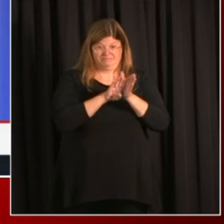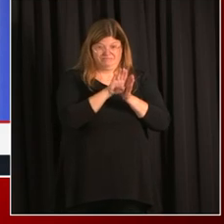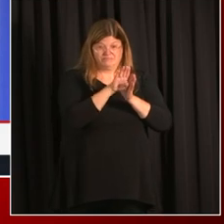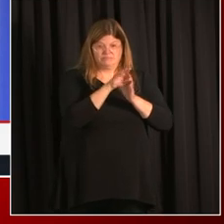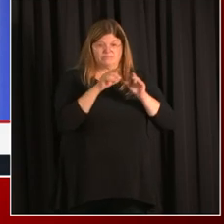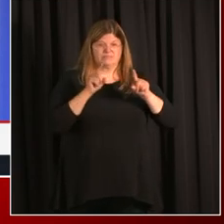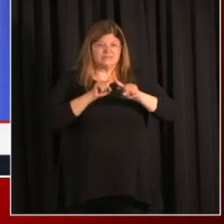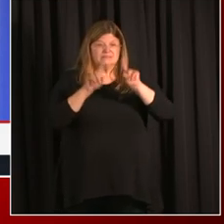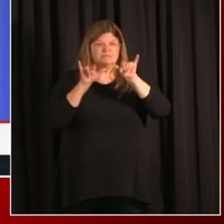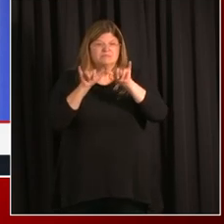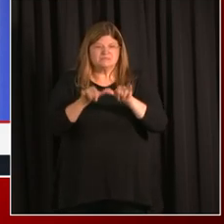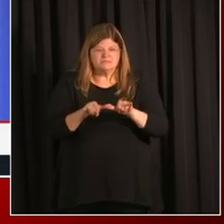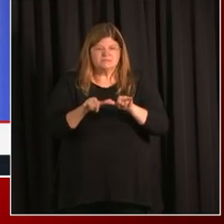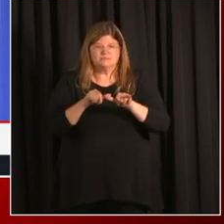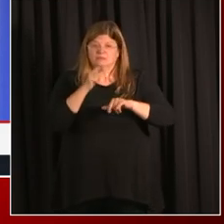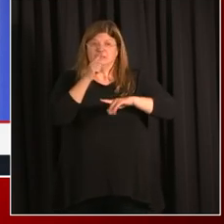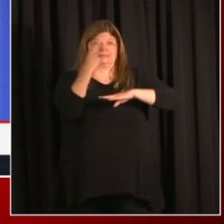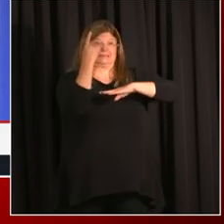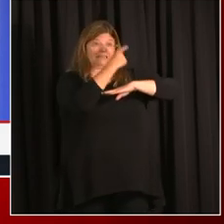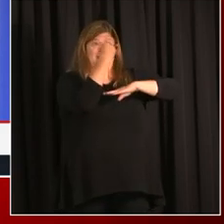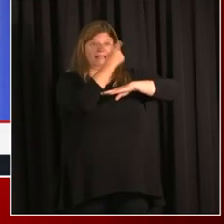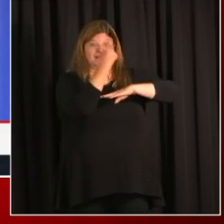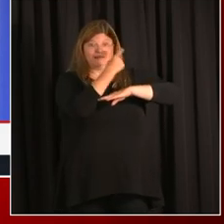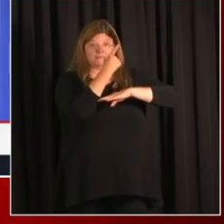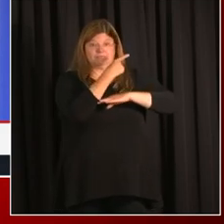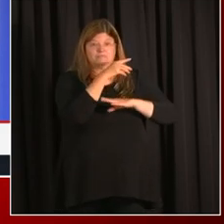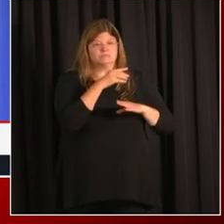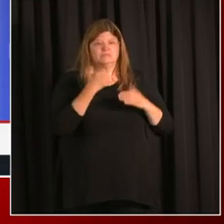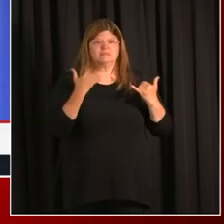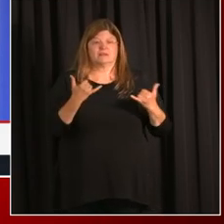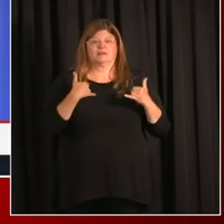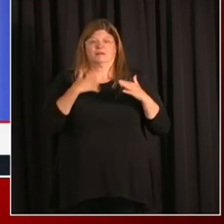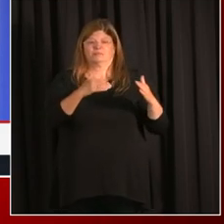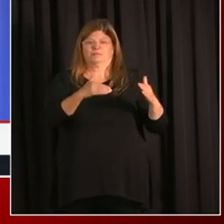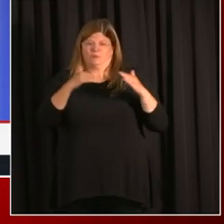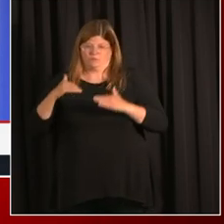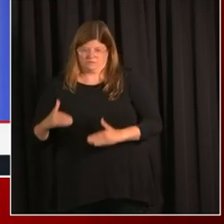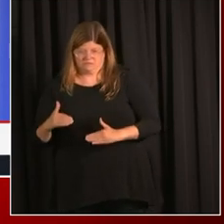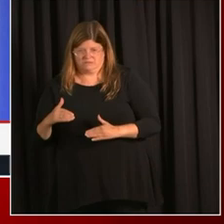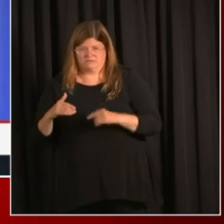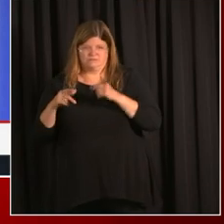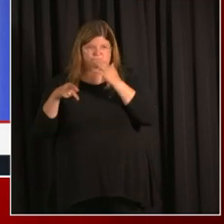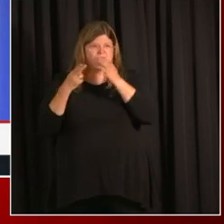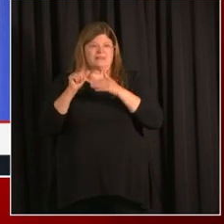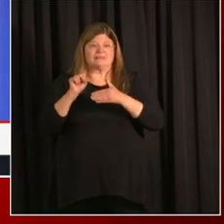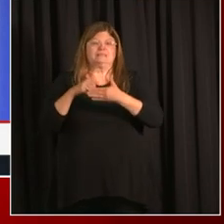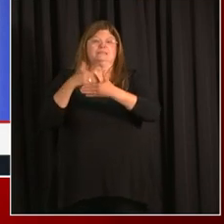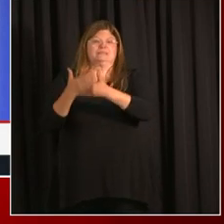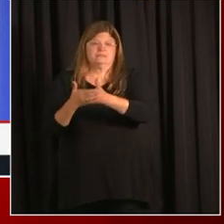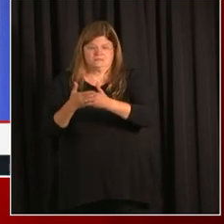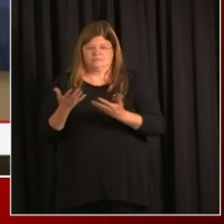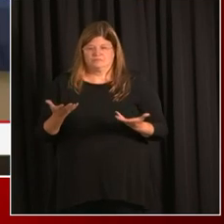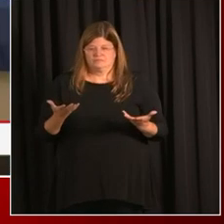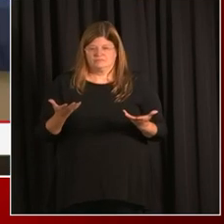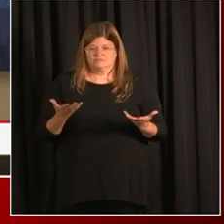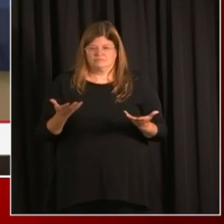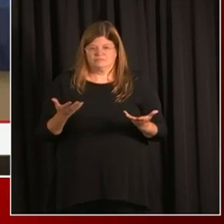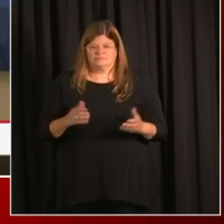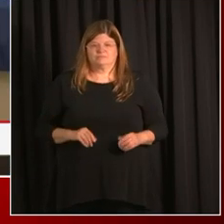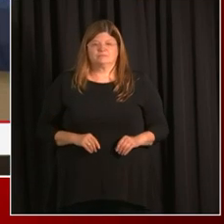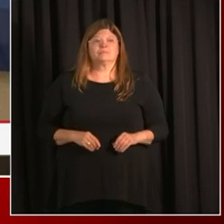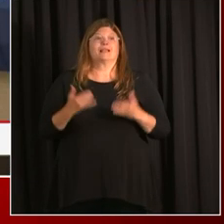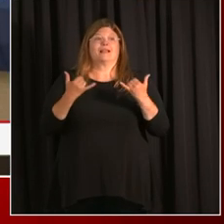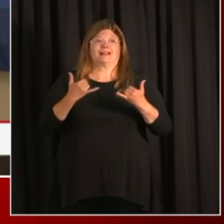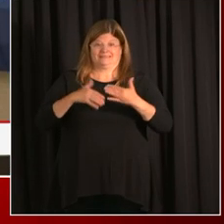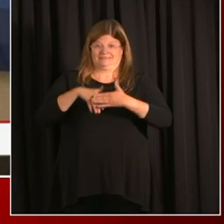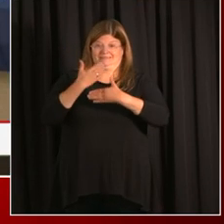metrics, not just the days of decline, before we can move into the next phase. Thank you, Dr. Nesbitt. We'll go to our next question from online as well.